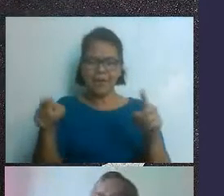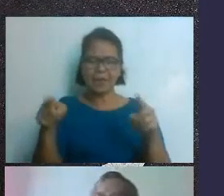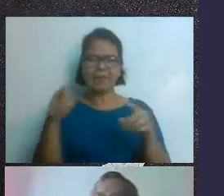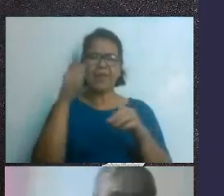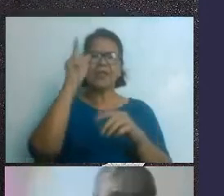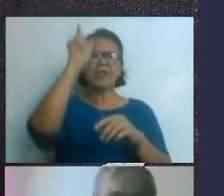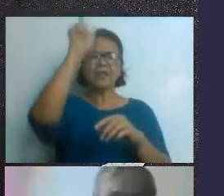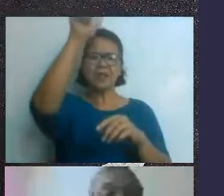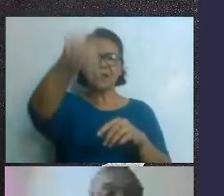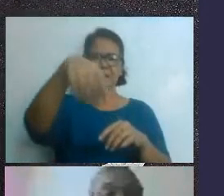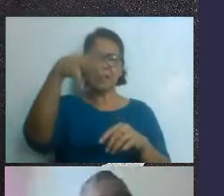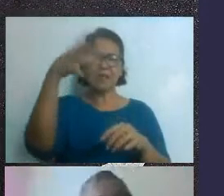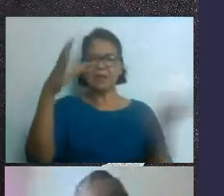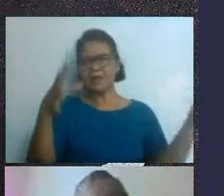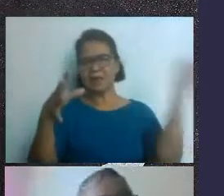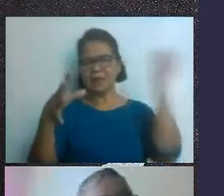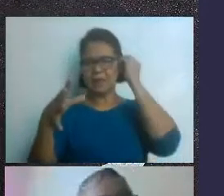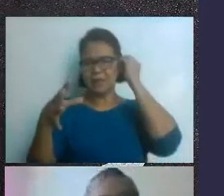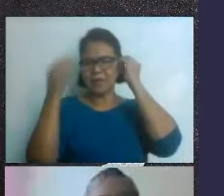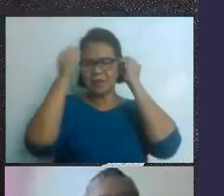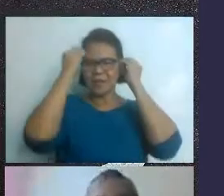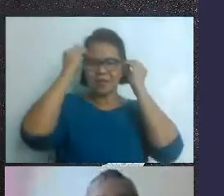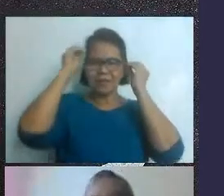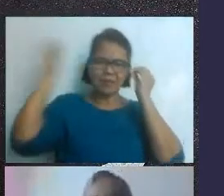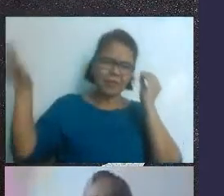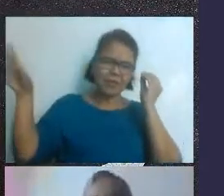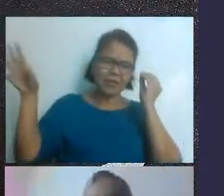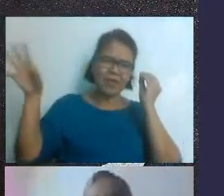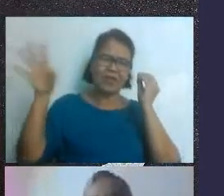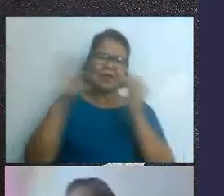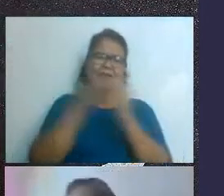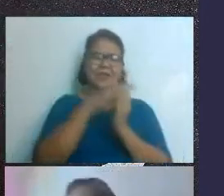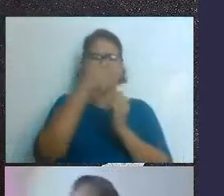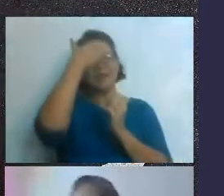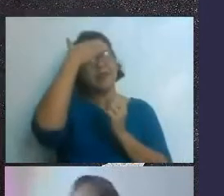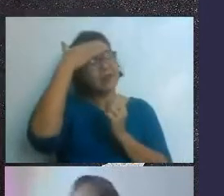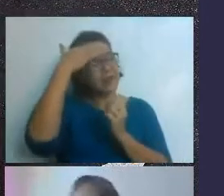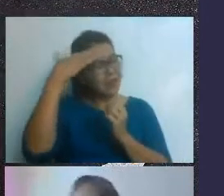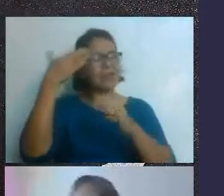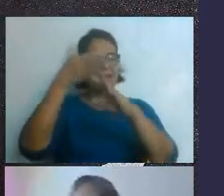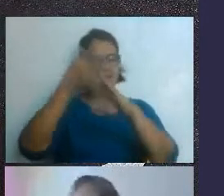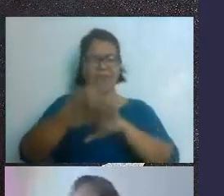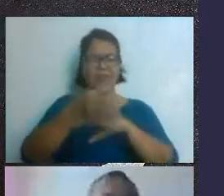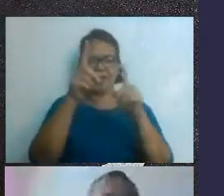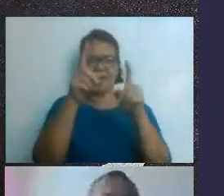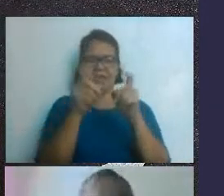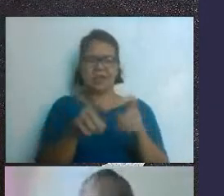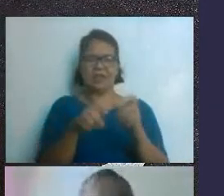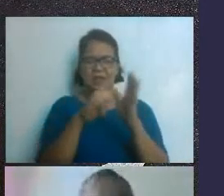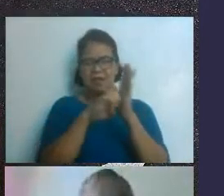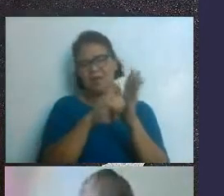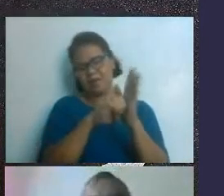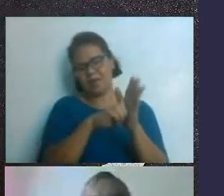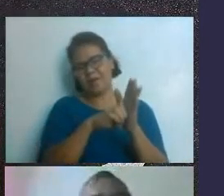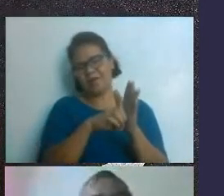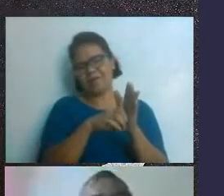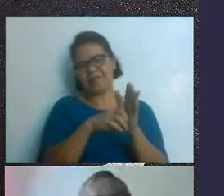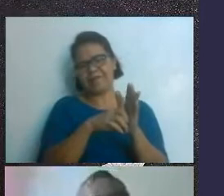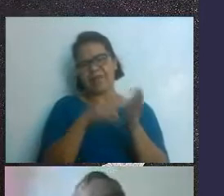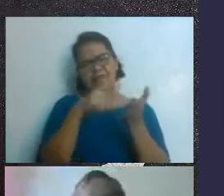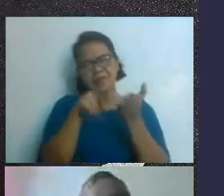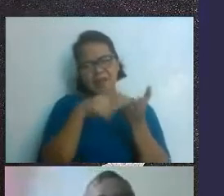is enduring, useful after the examinations. And examples, research skills,